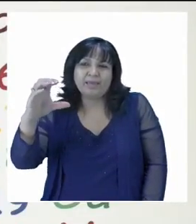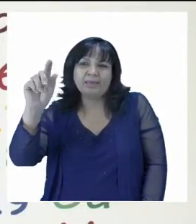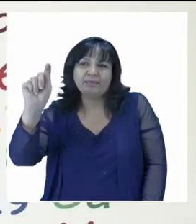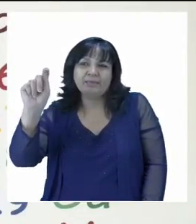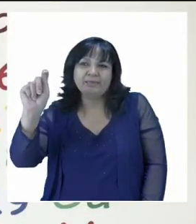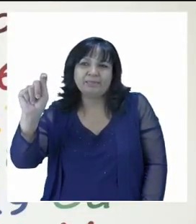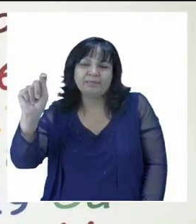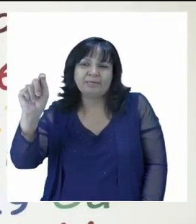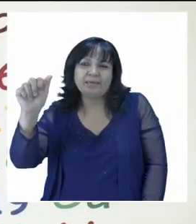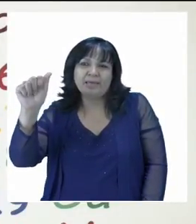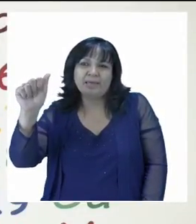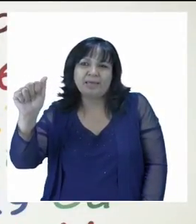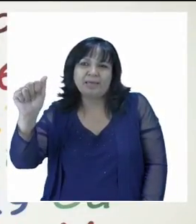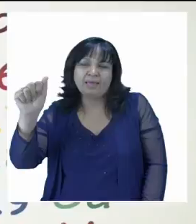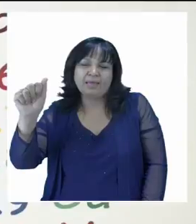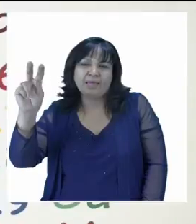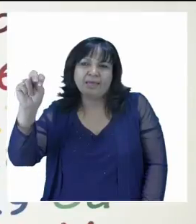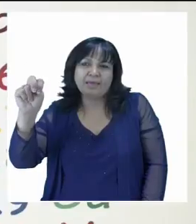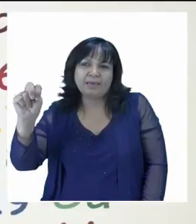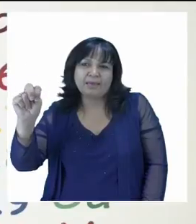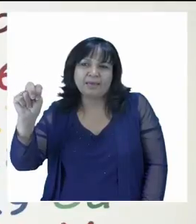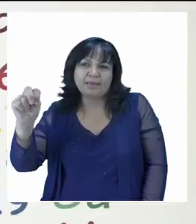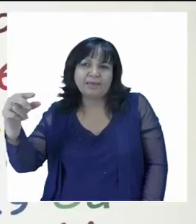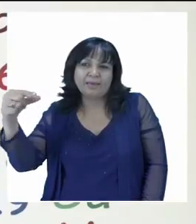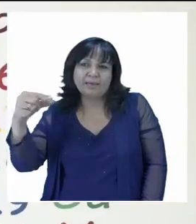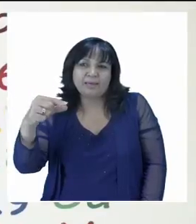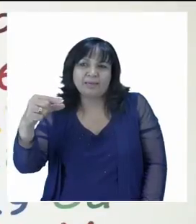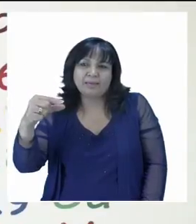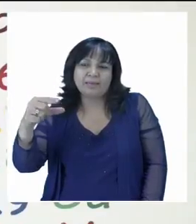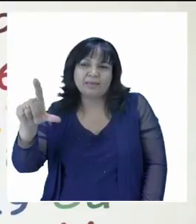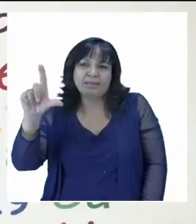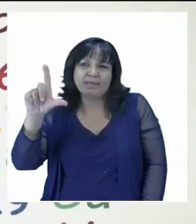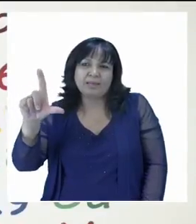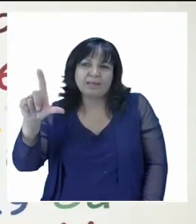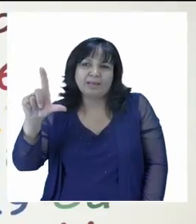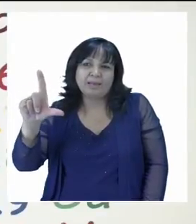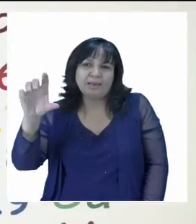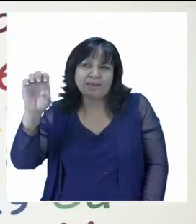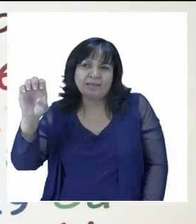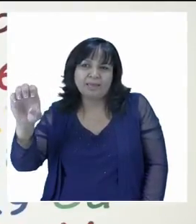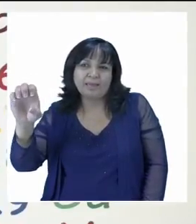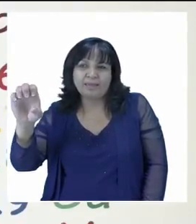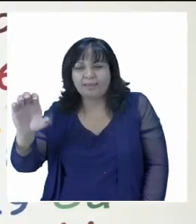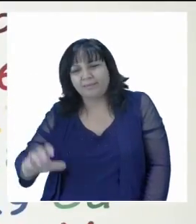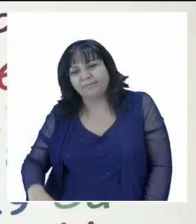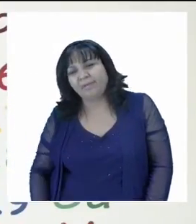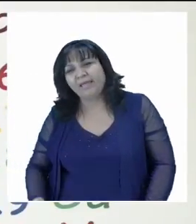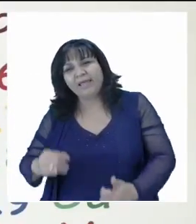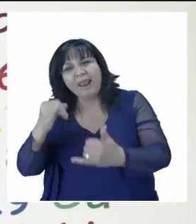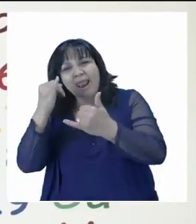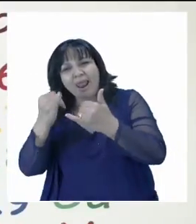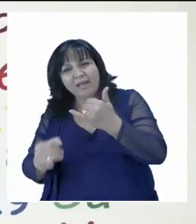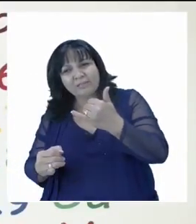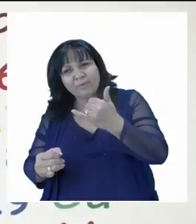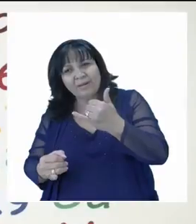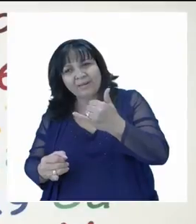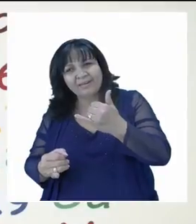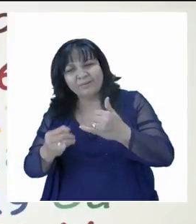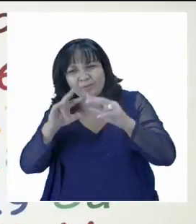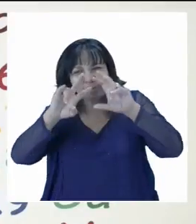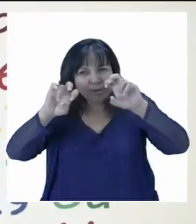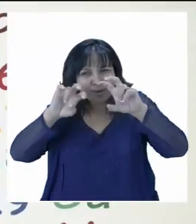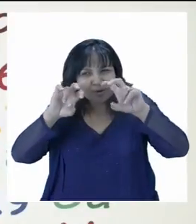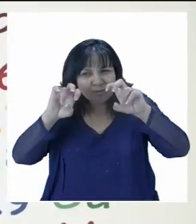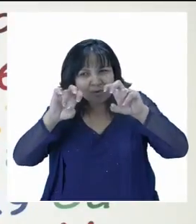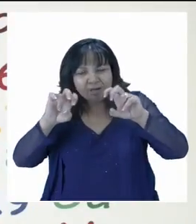say rectangle. And the last one that we are going to be looking for is